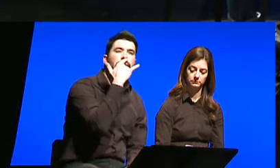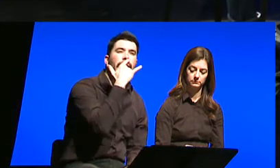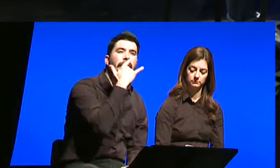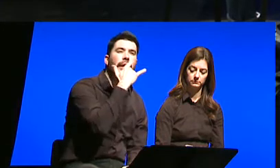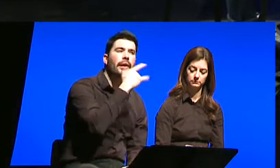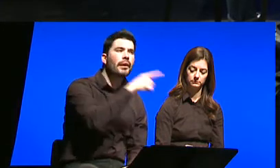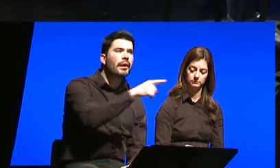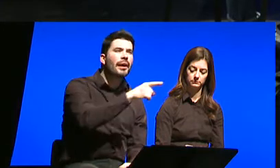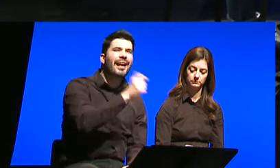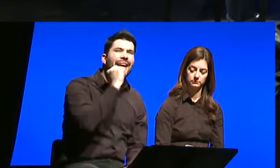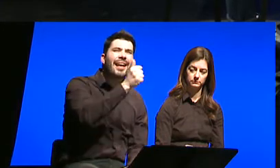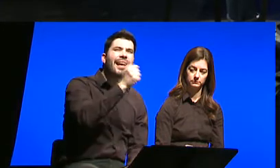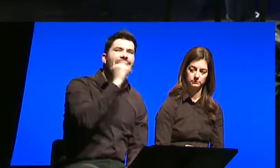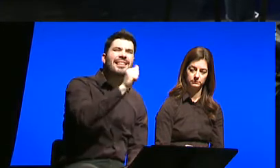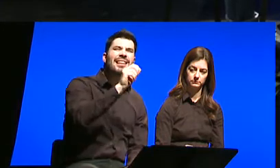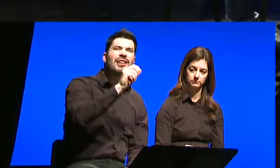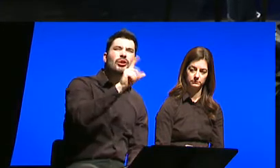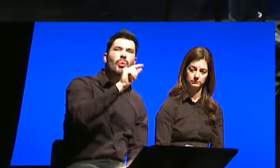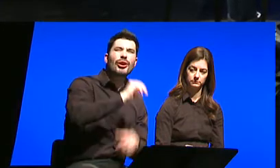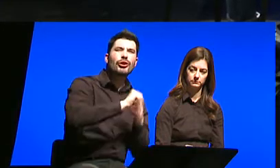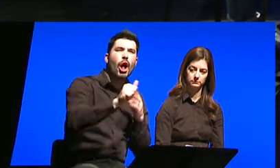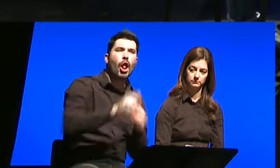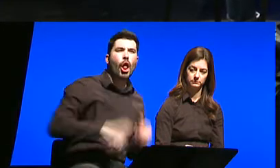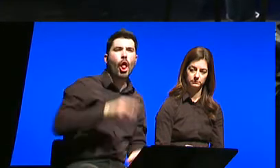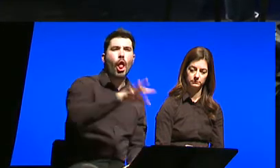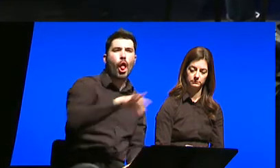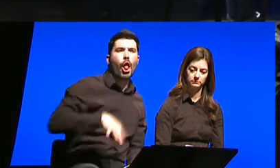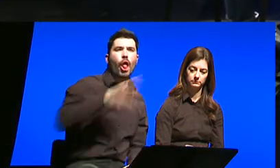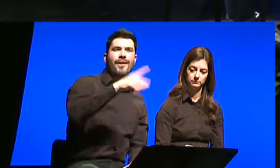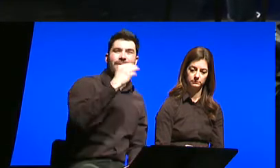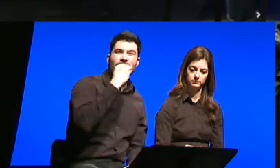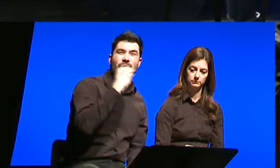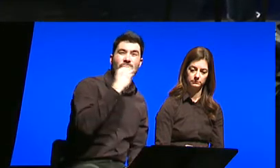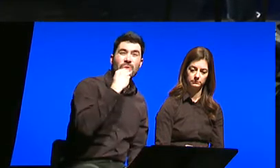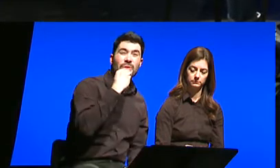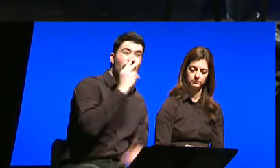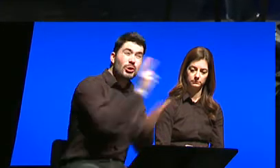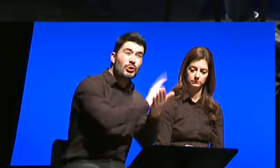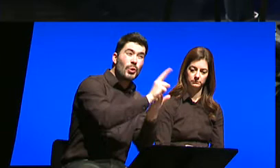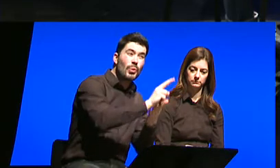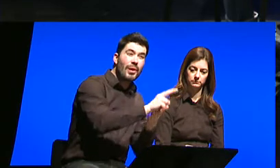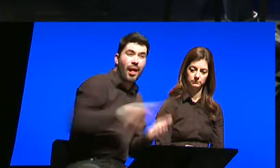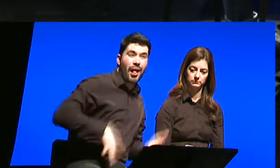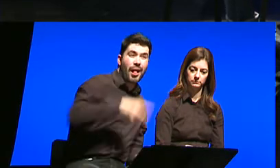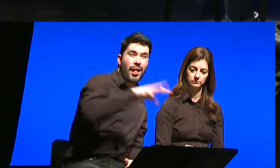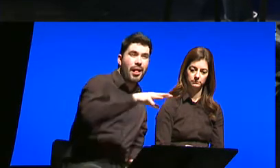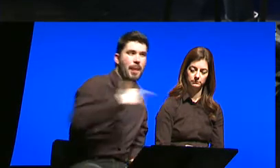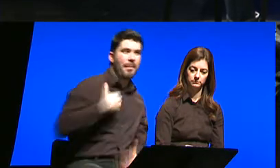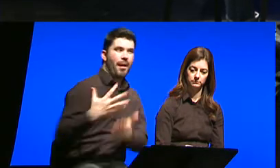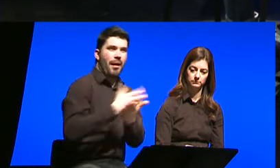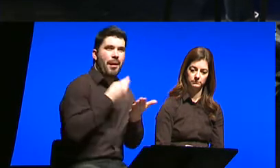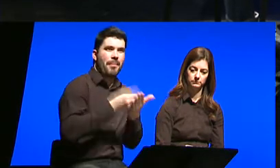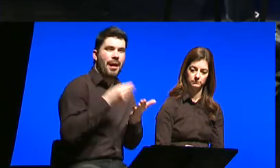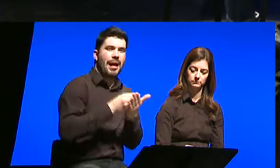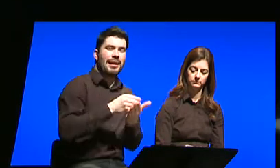spends $20 a day on lunch. He spends in 2 weeks what I earn in 2 weeks.